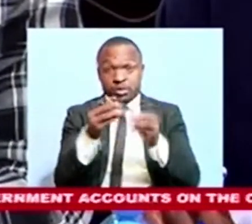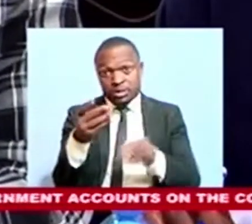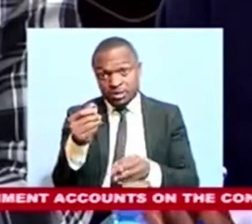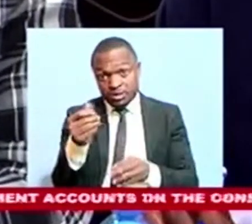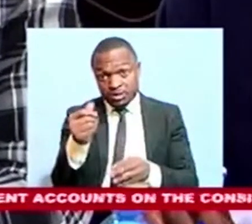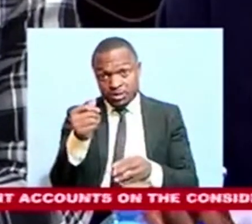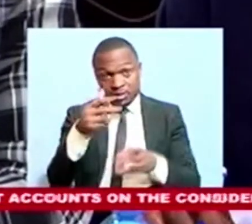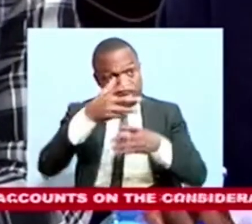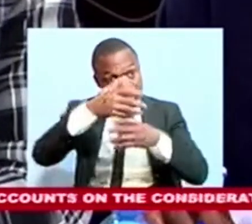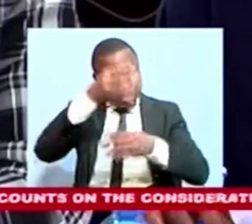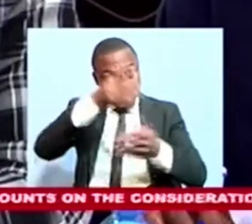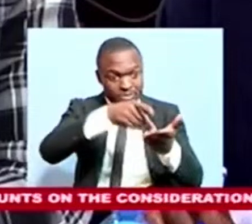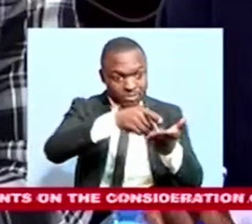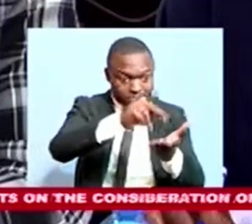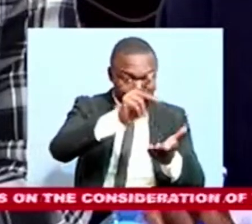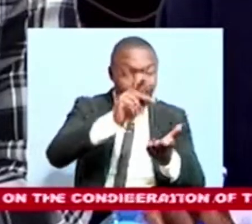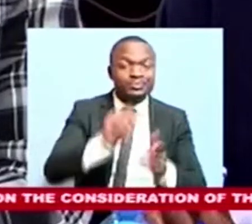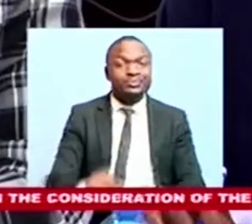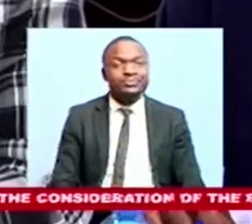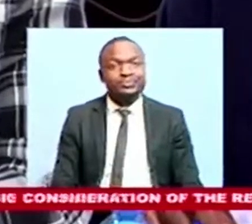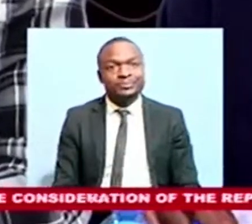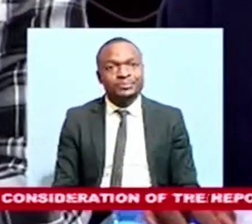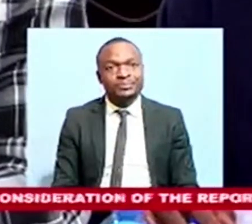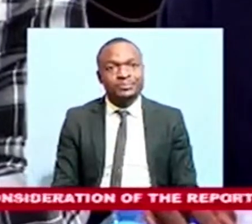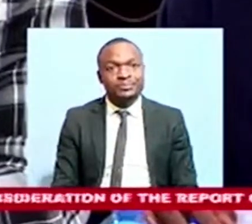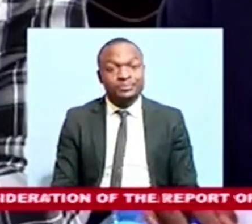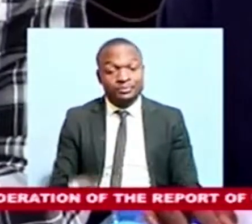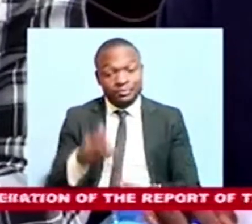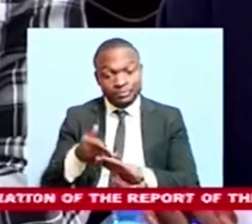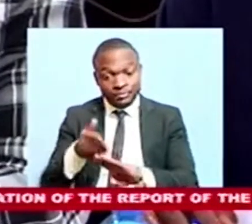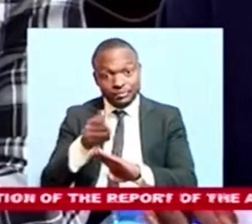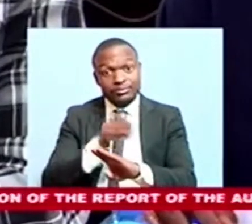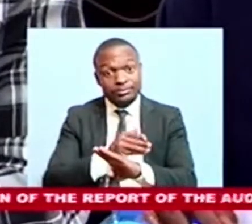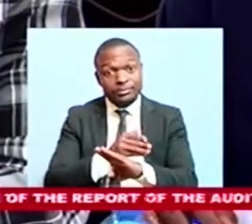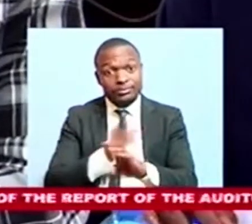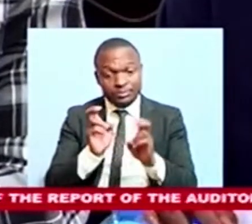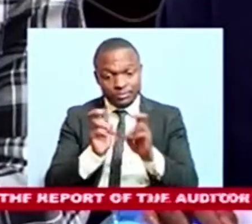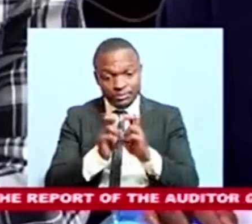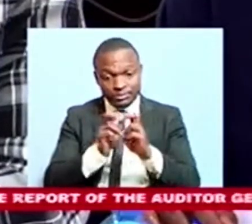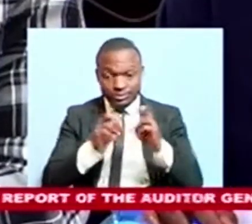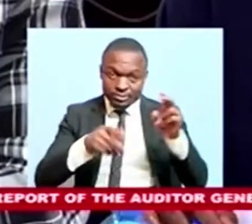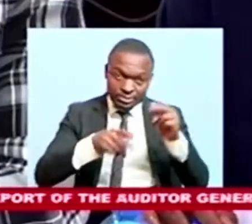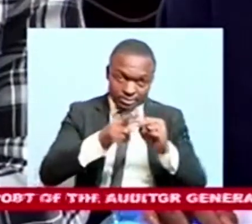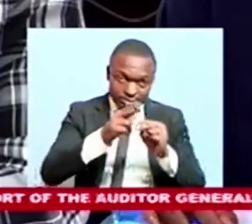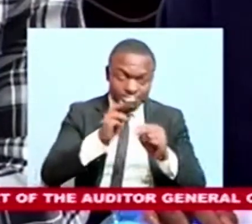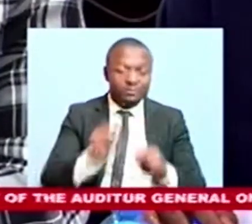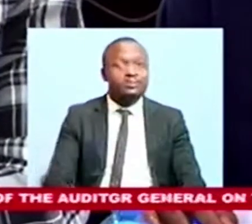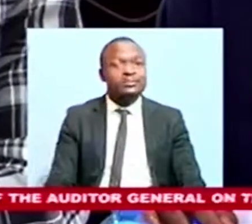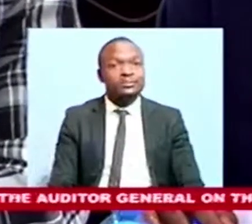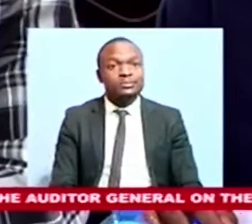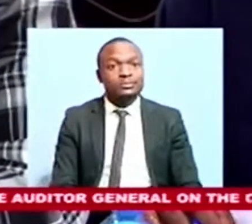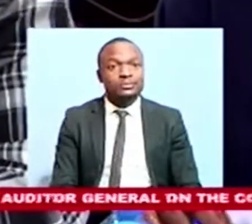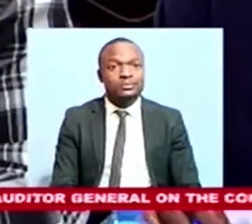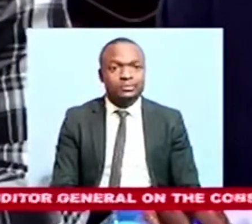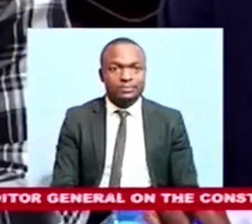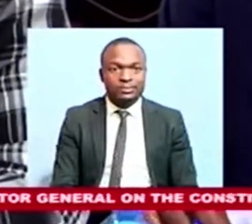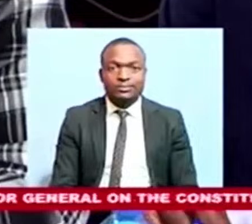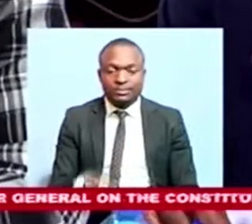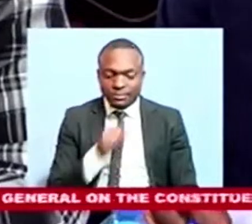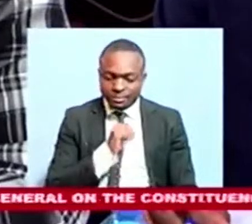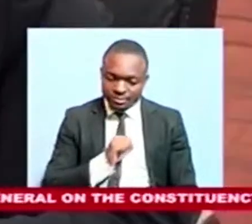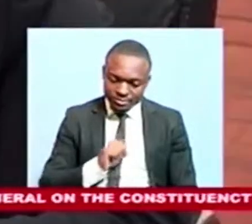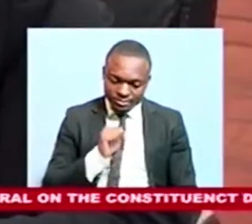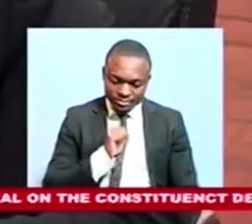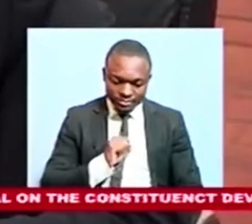pay out that figure. So like before the contract was terminated, Chair, sorry